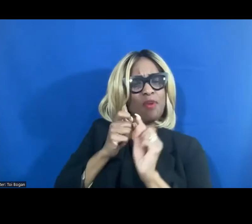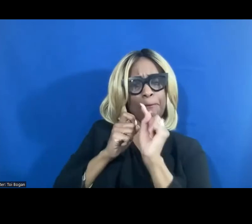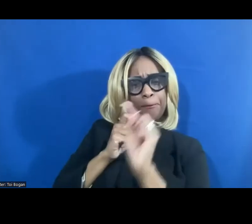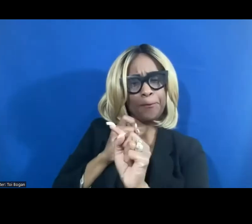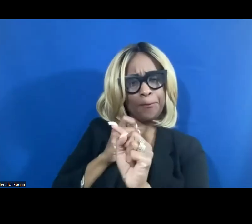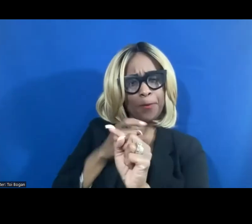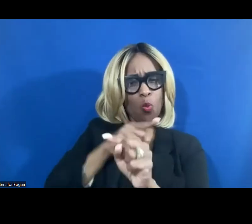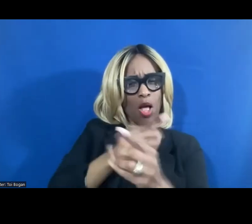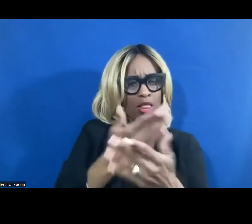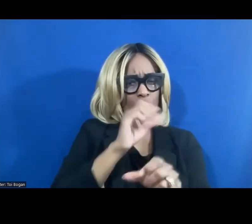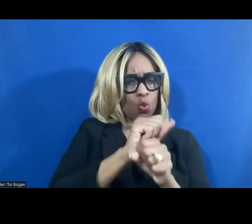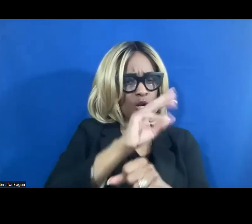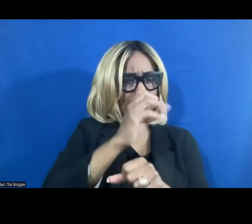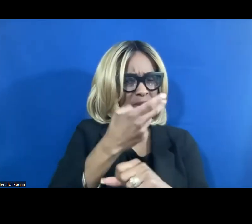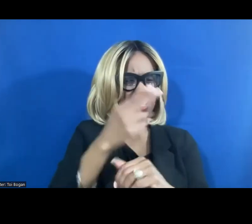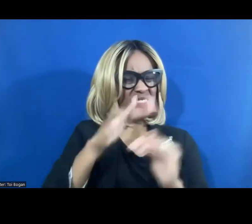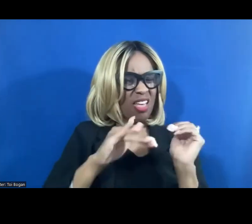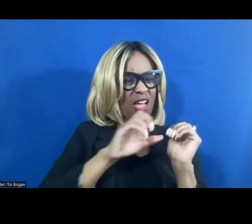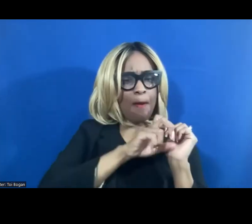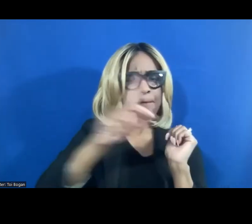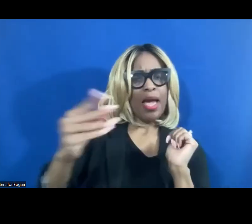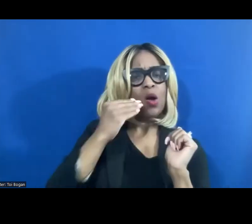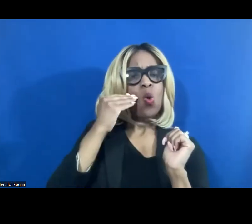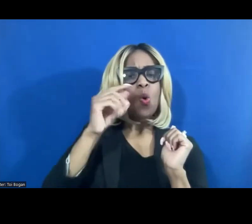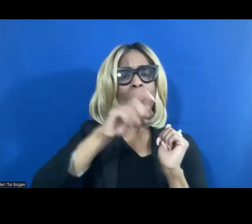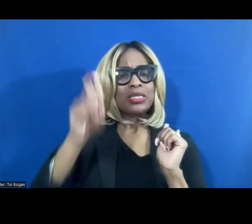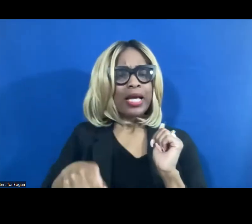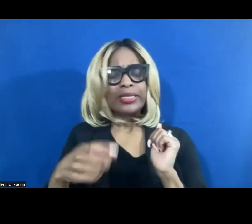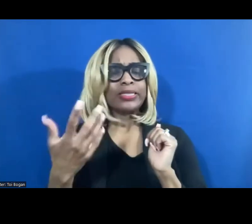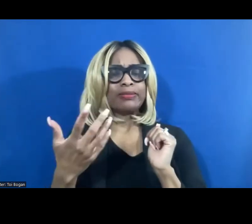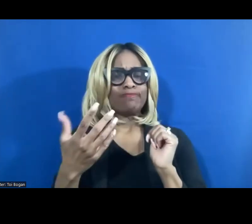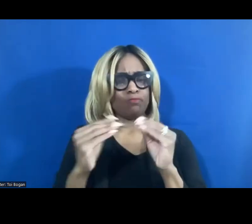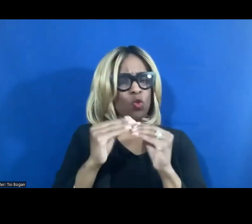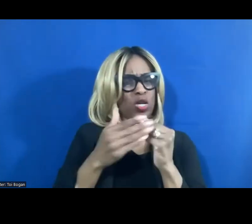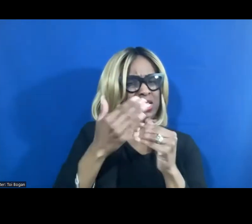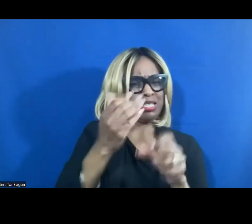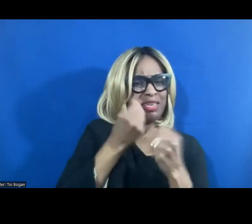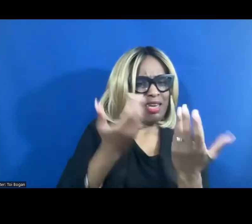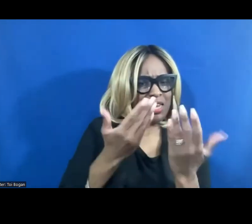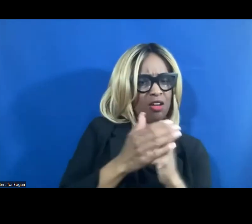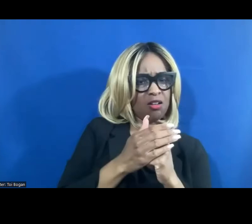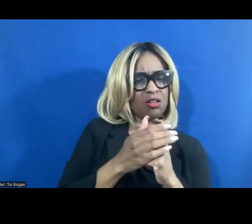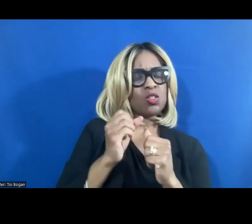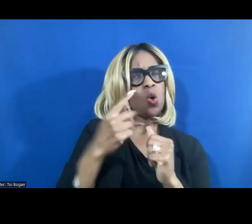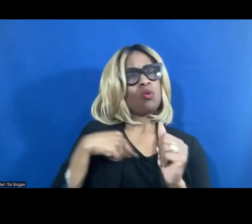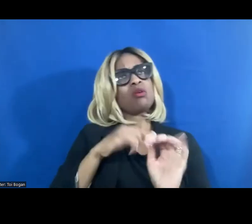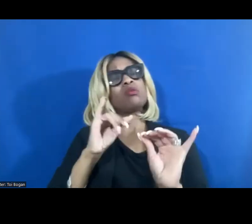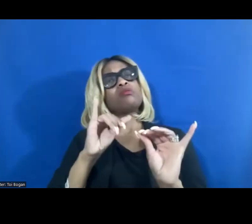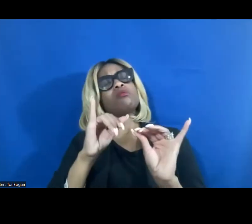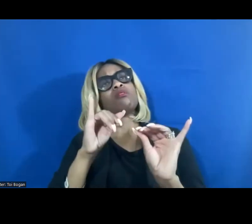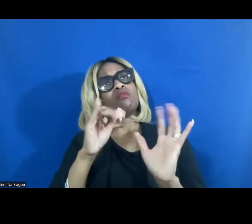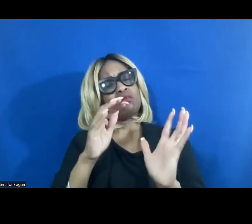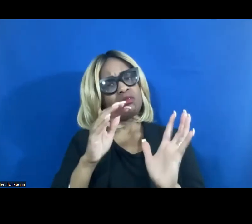he's here working in Michigan than he does when he goes back home to Texas. And that's something to think about when you're